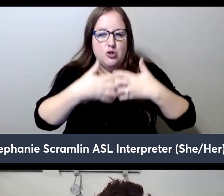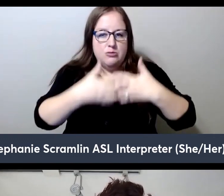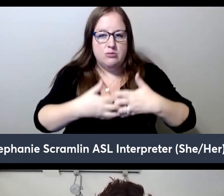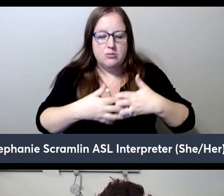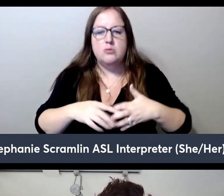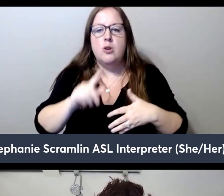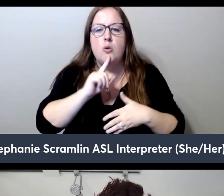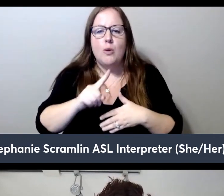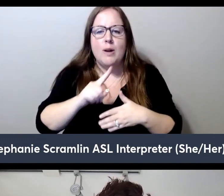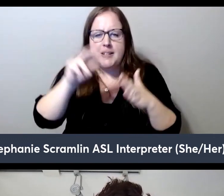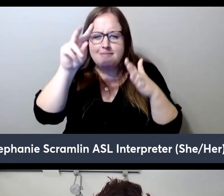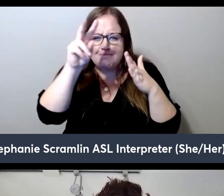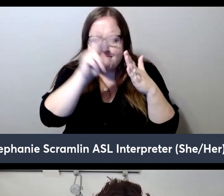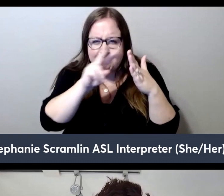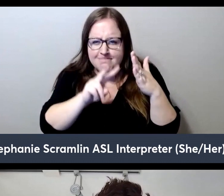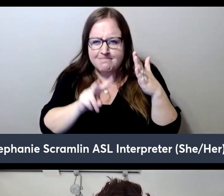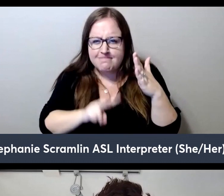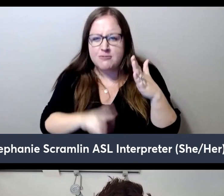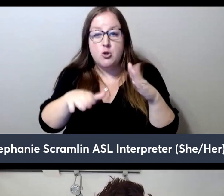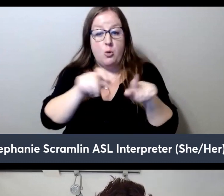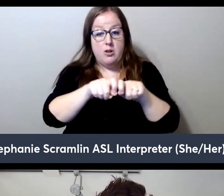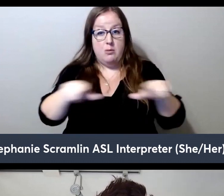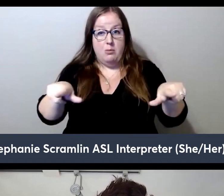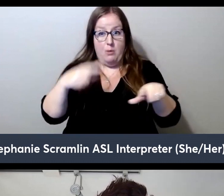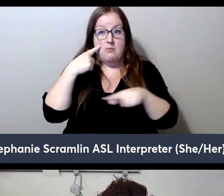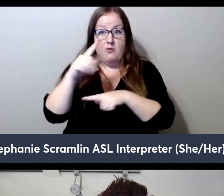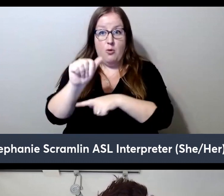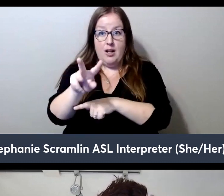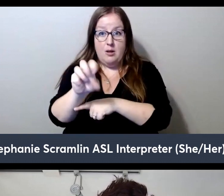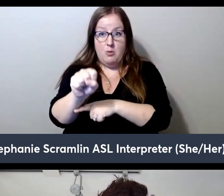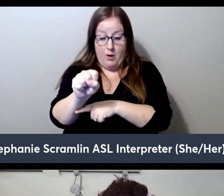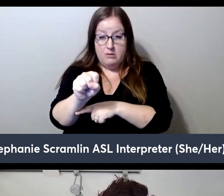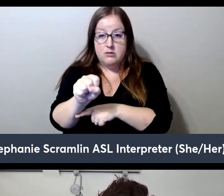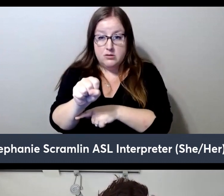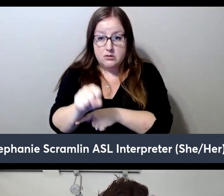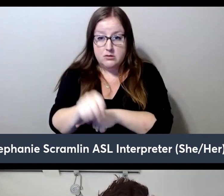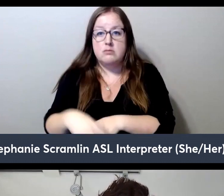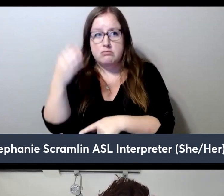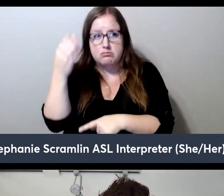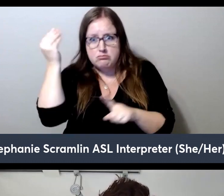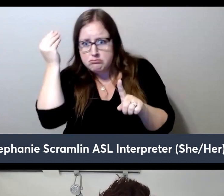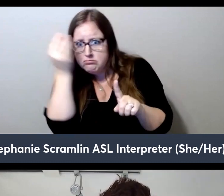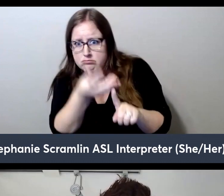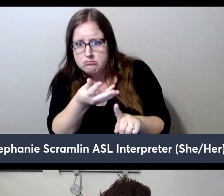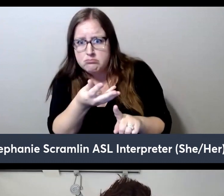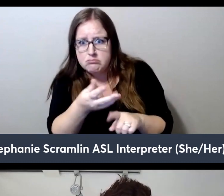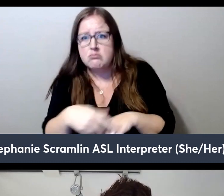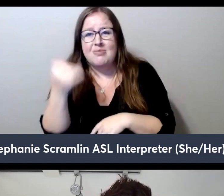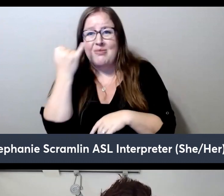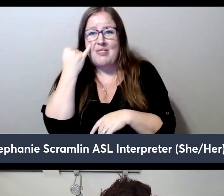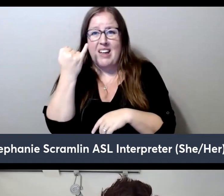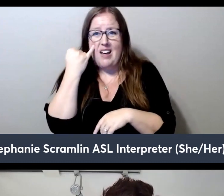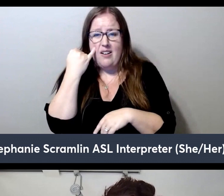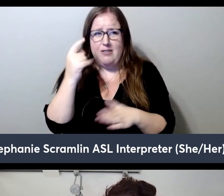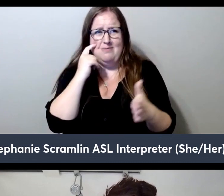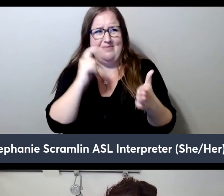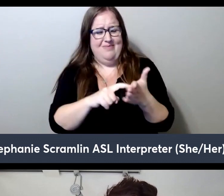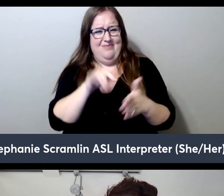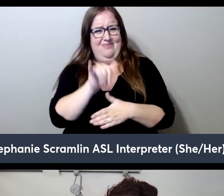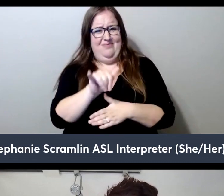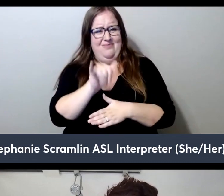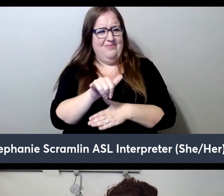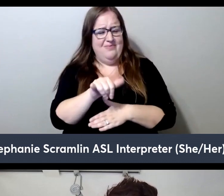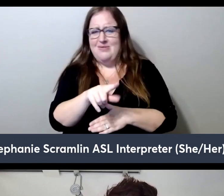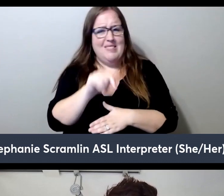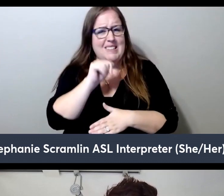scans your deployments in AWS and alerts you if it detects deviations from